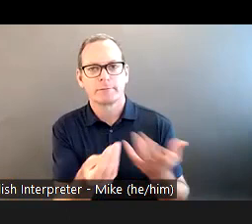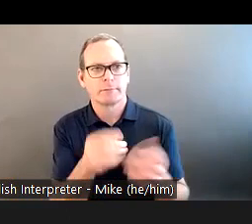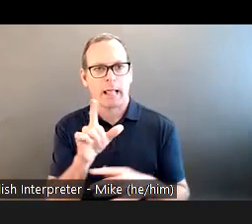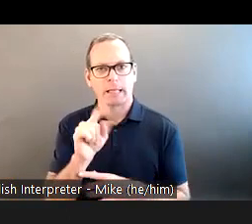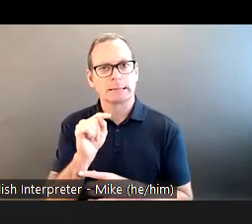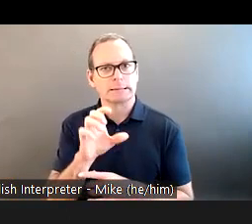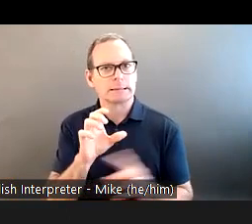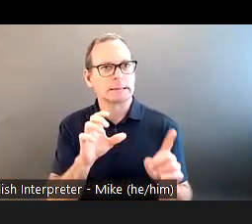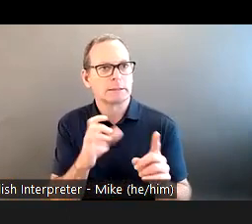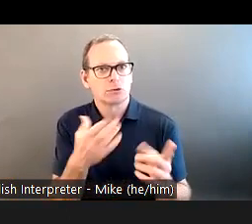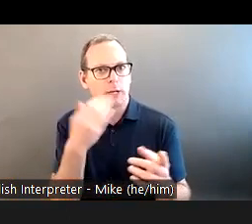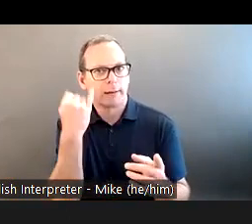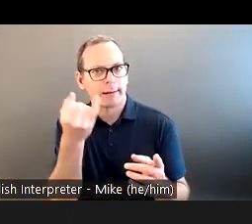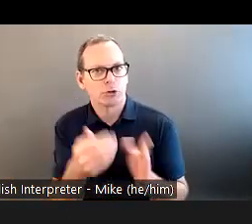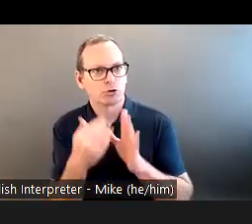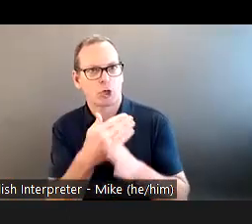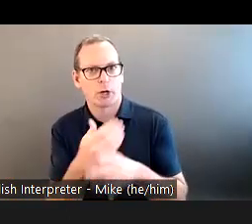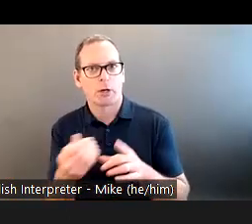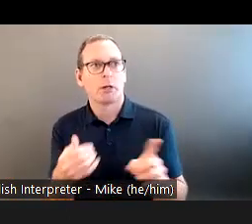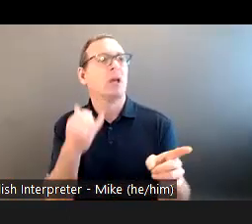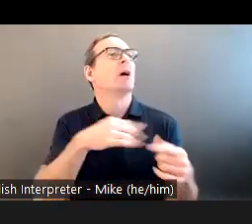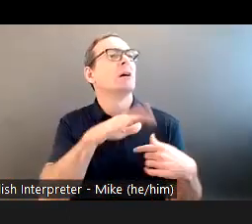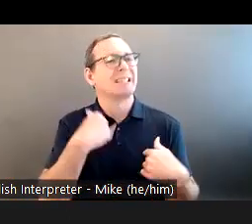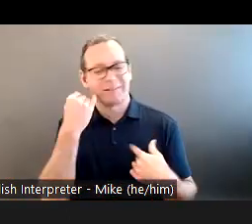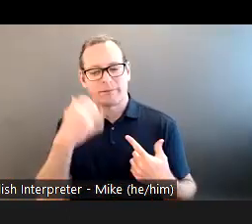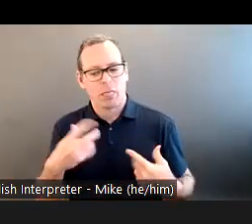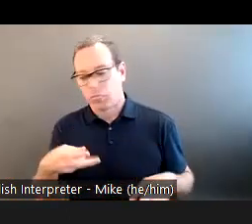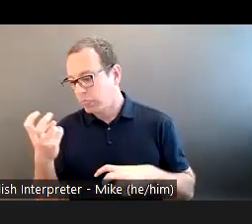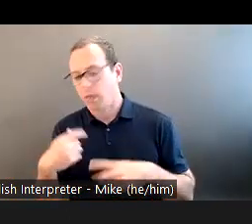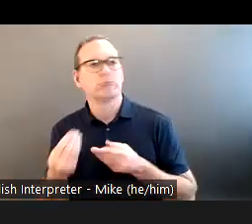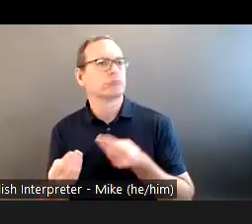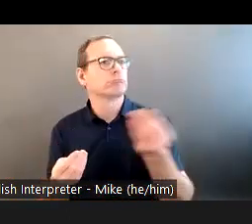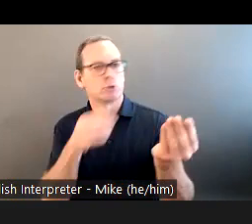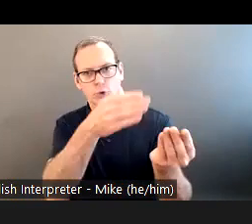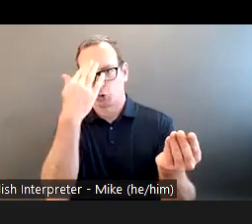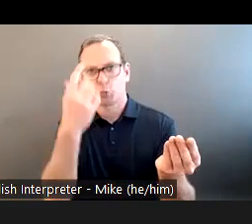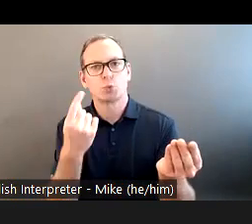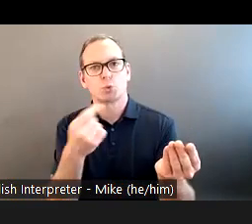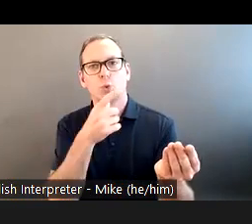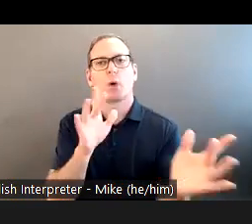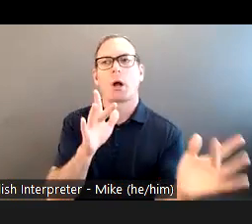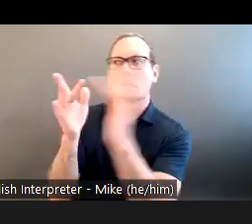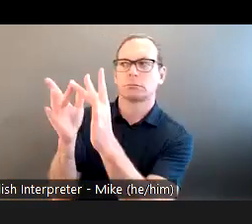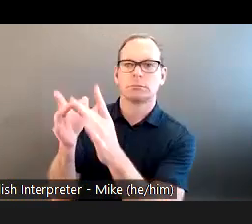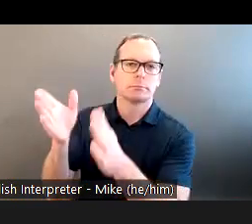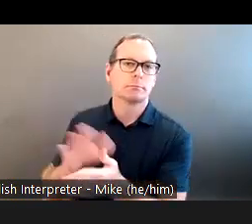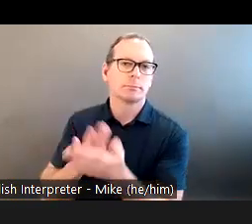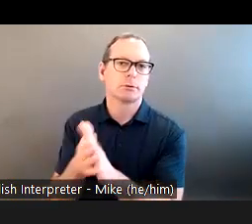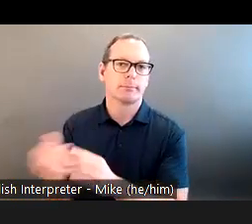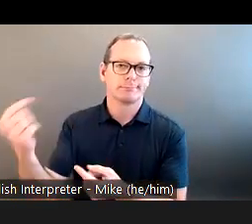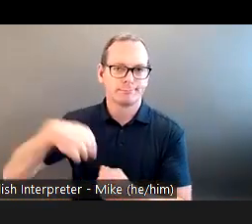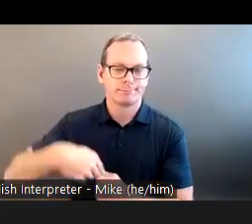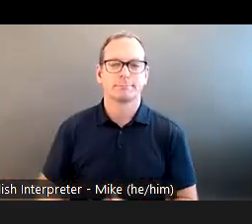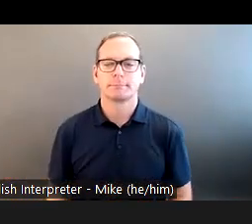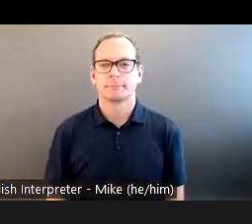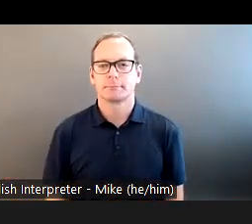who needs to be called or who can make decisions on your behalf. So it comes down to your comfort level and your own emergency planning.